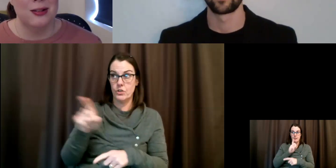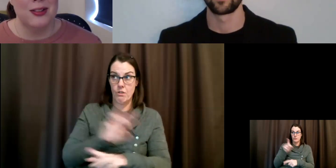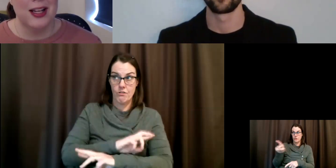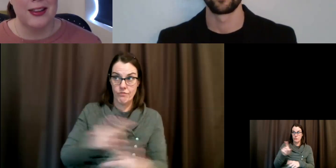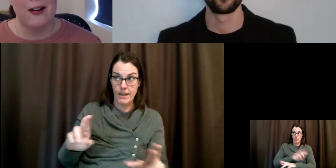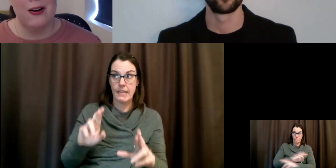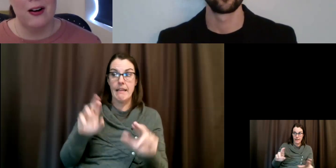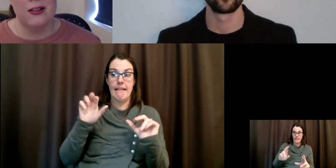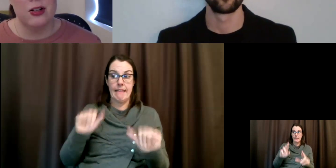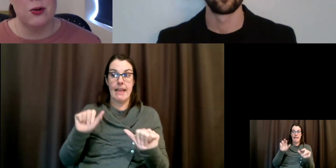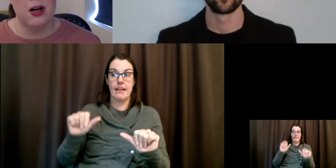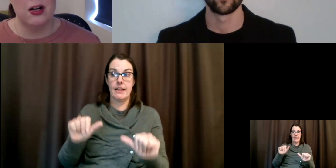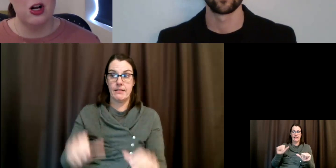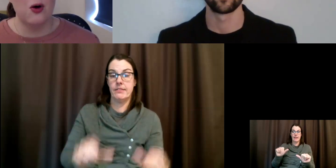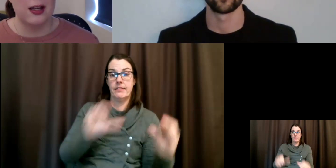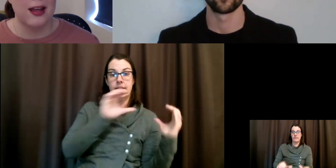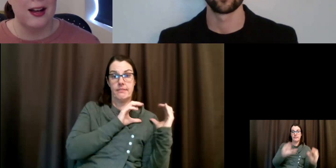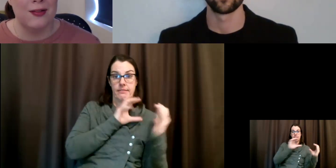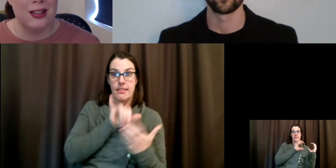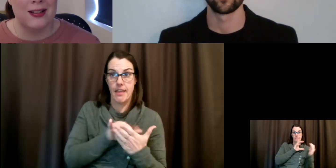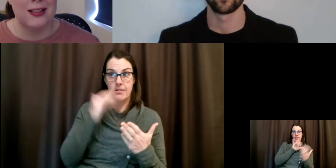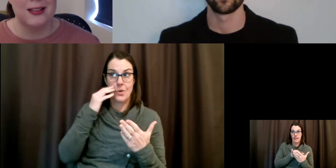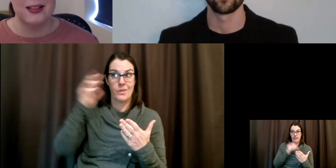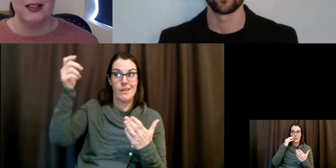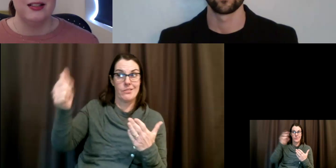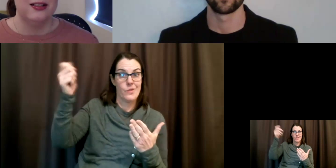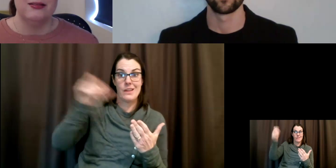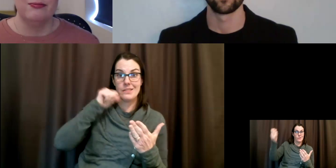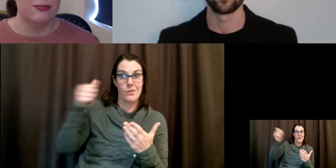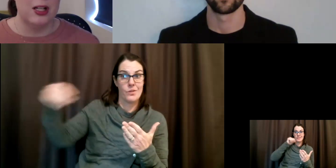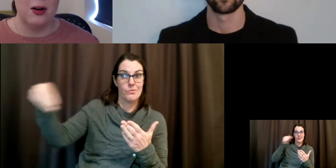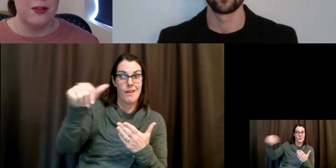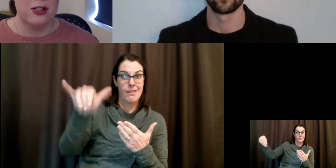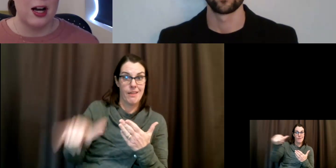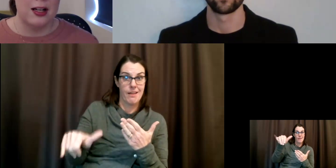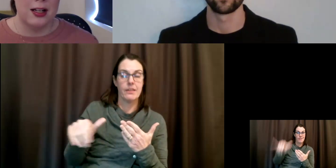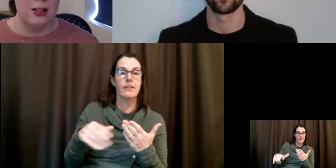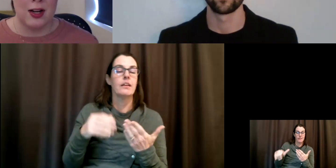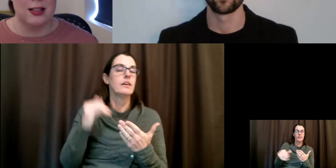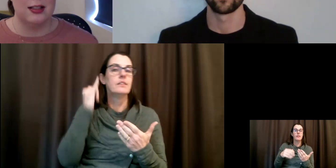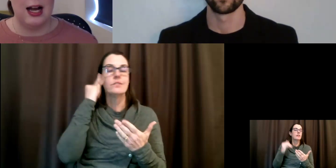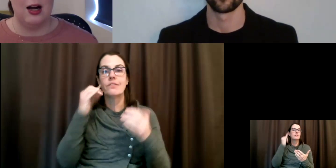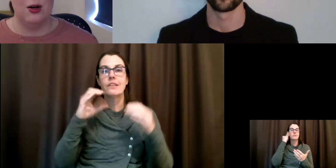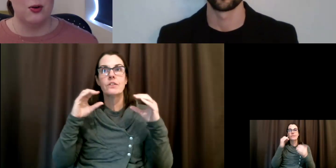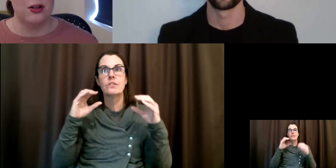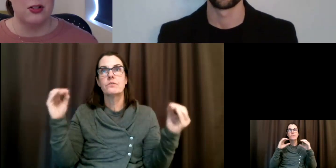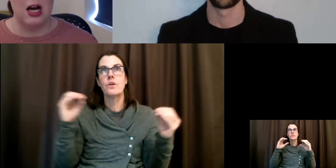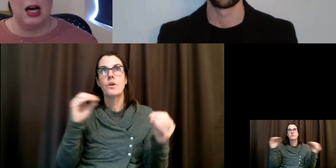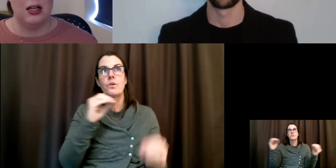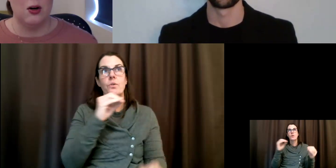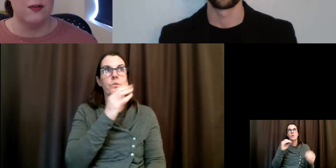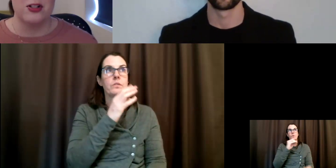ready to take that on. So knowing that if it doesn't, if there's not indirect allowed,